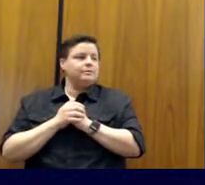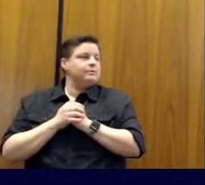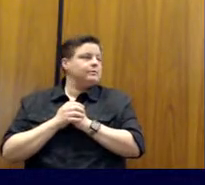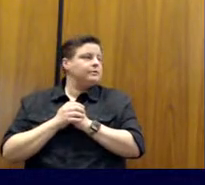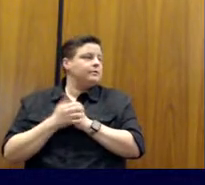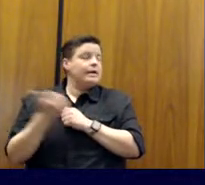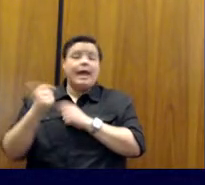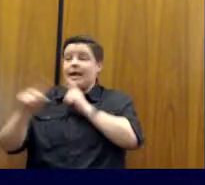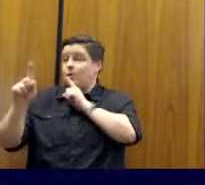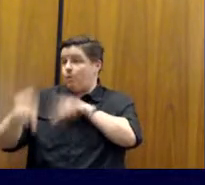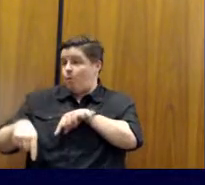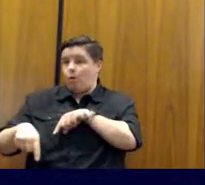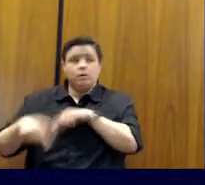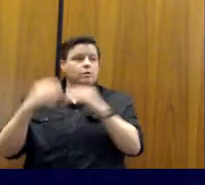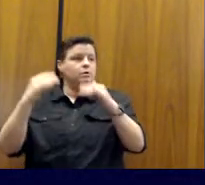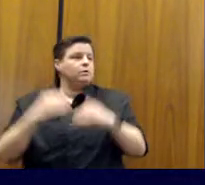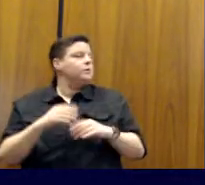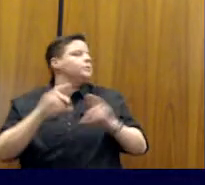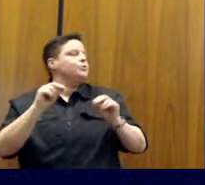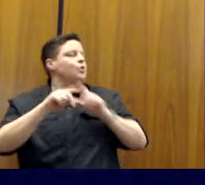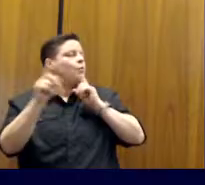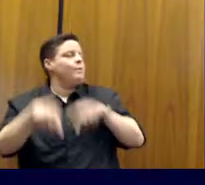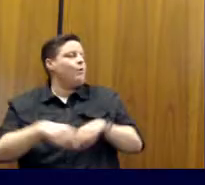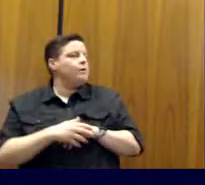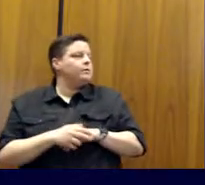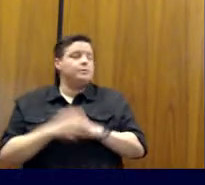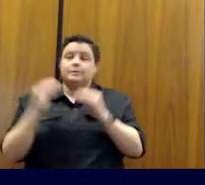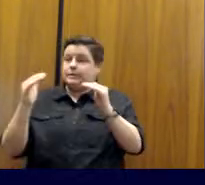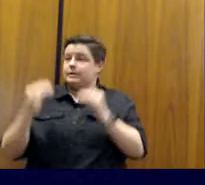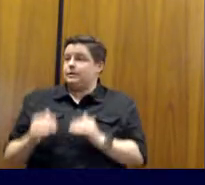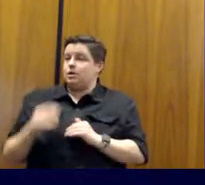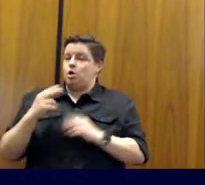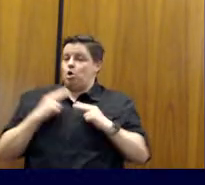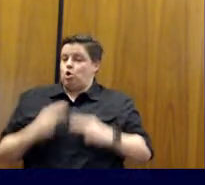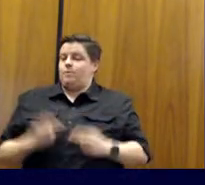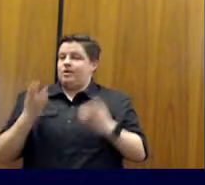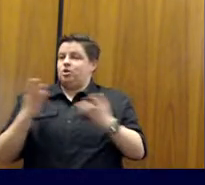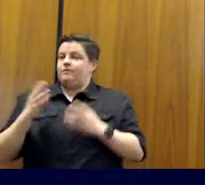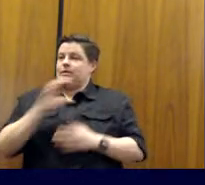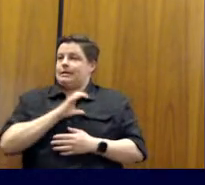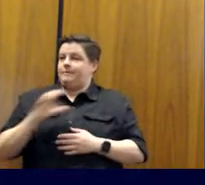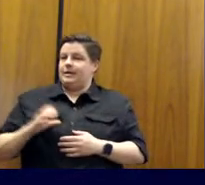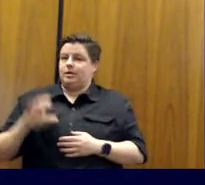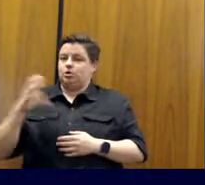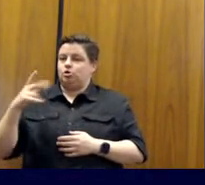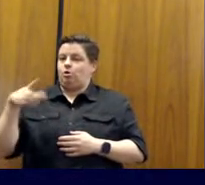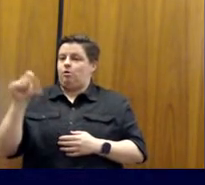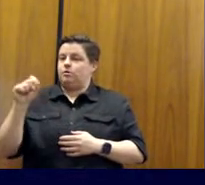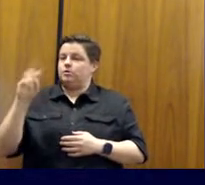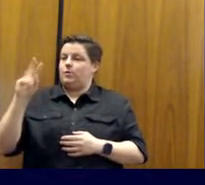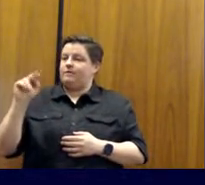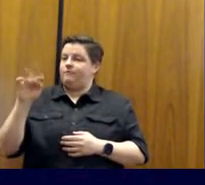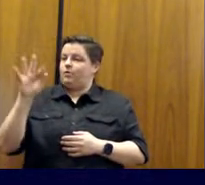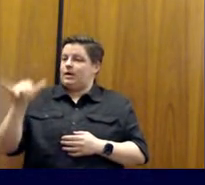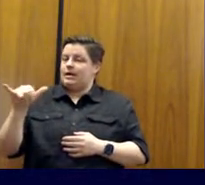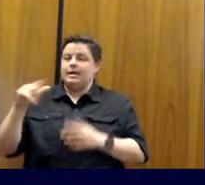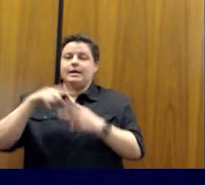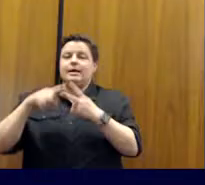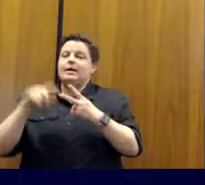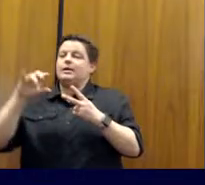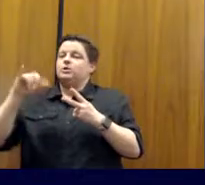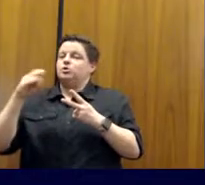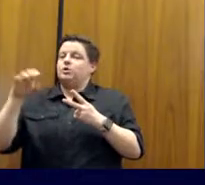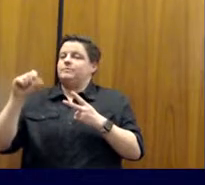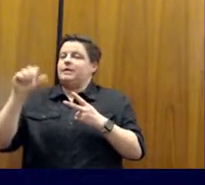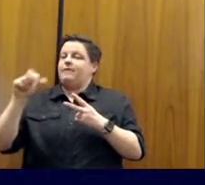any report from your? No report, Mr. Chair. Okay, next up, Human Services Committee, Charles Winfrey, chairperson, James Avery, vice chair.